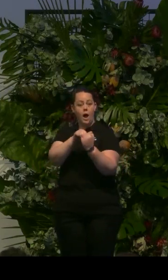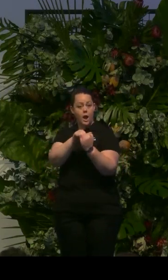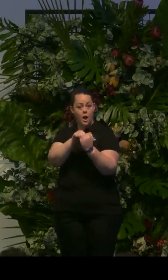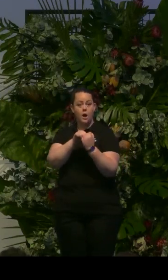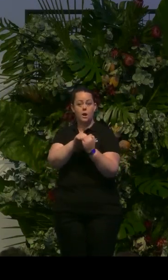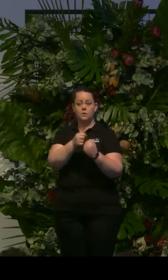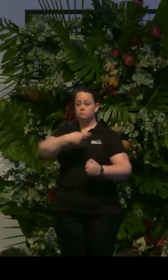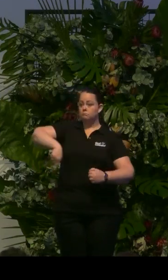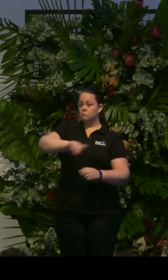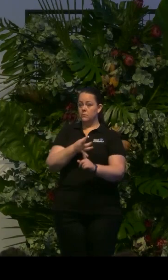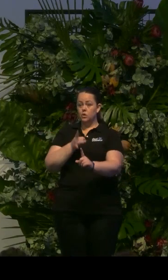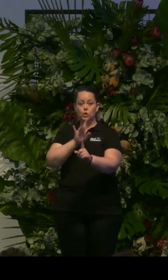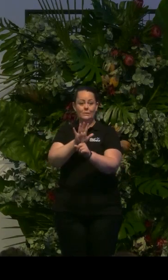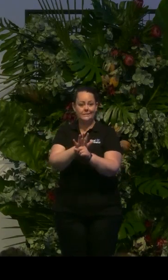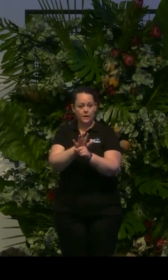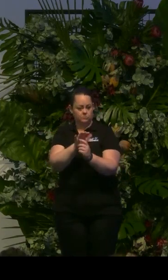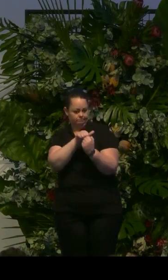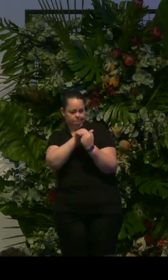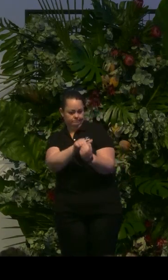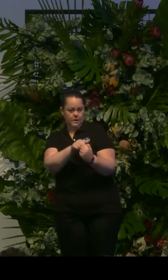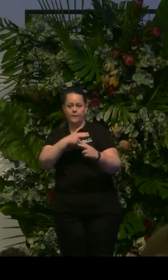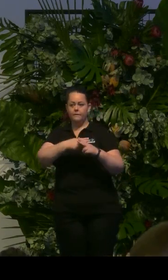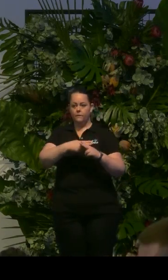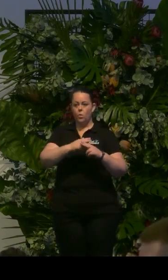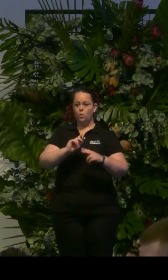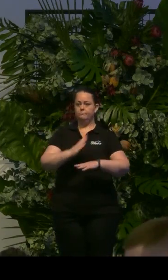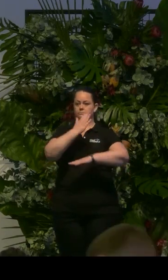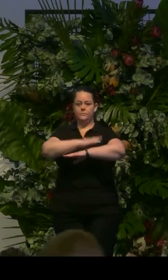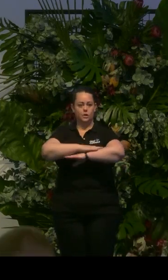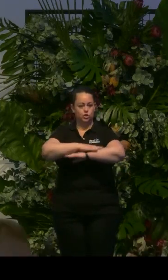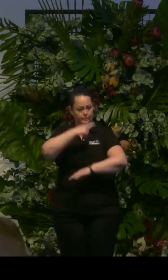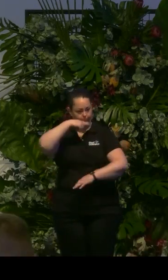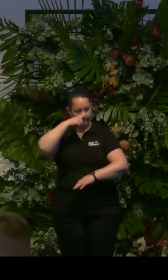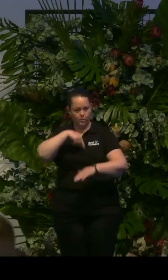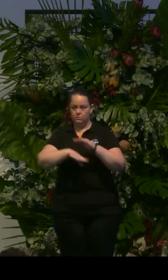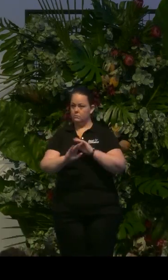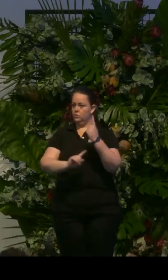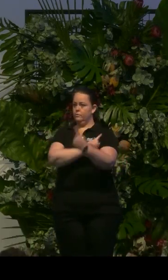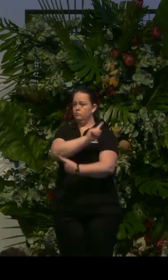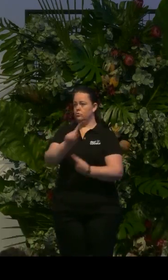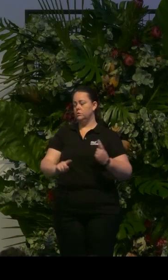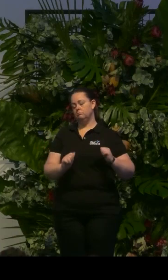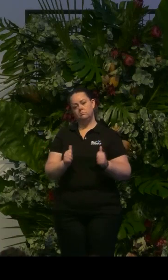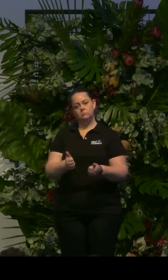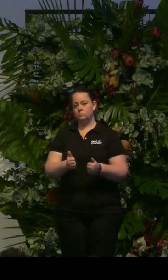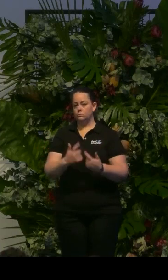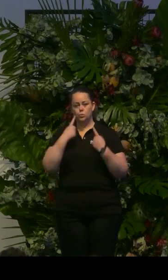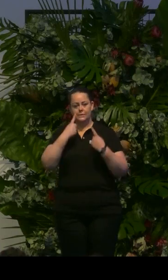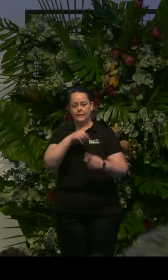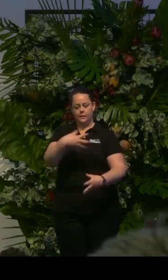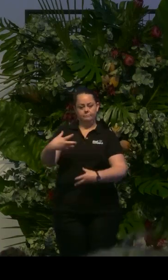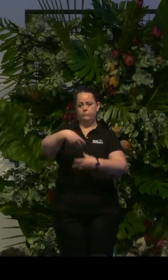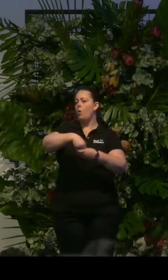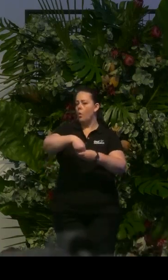Nations people across the Sydney World Pride Conference. It's been really fantastic to see that really being a central part of our